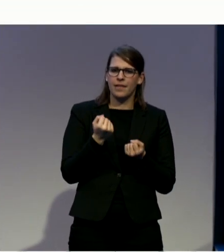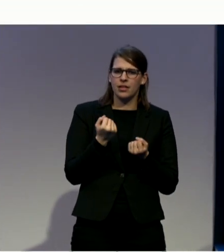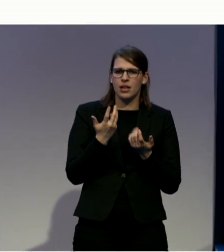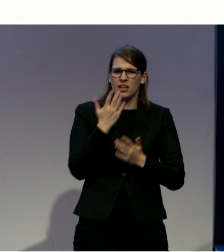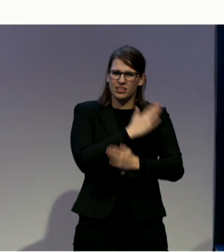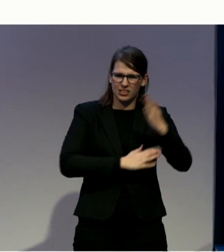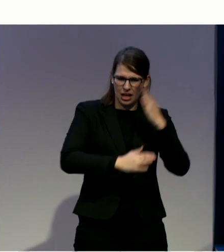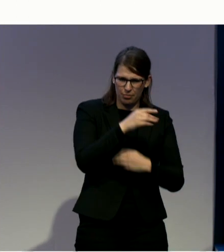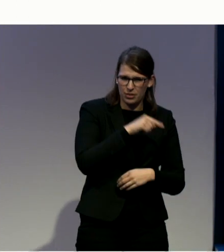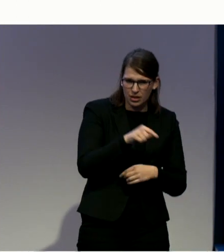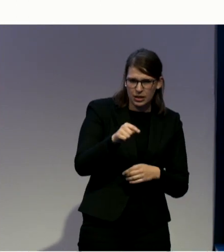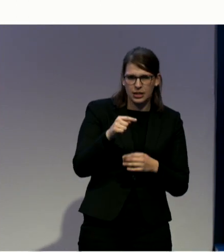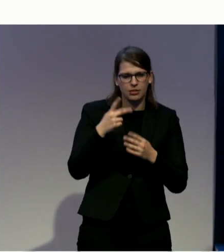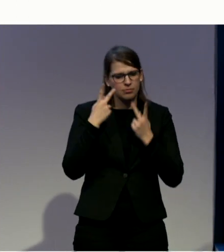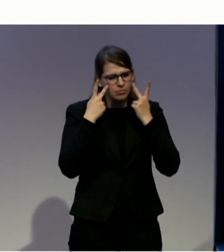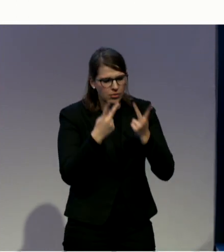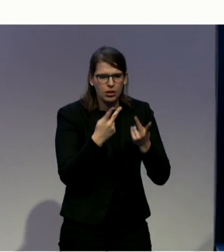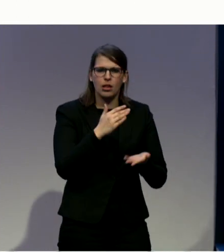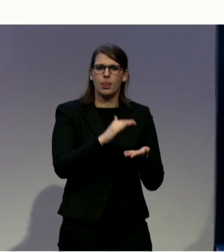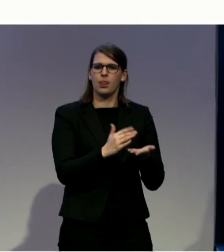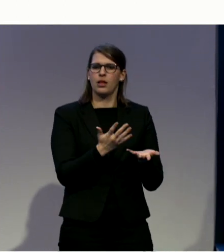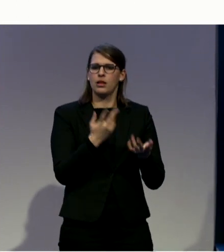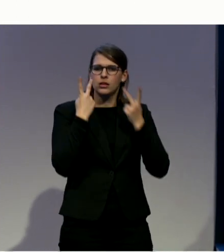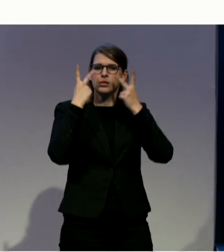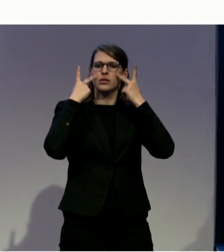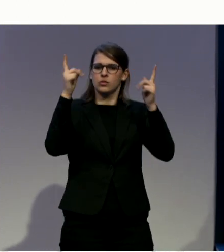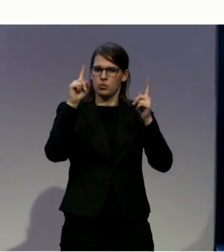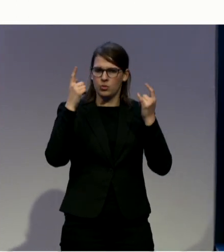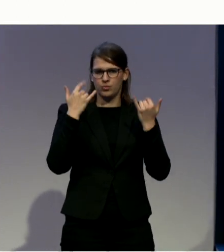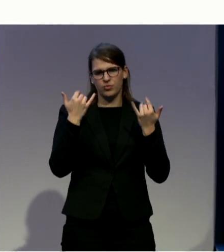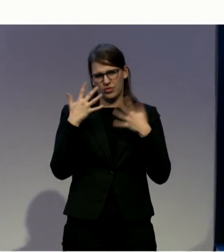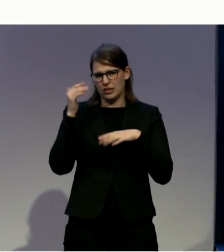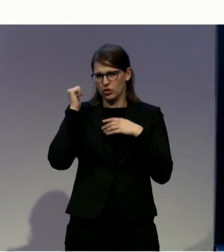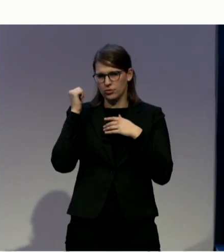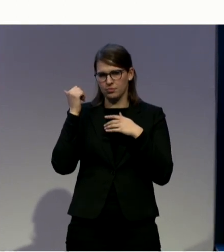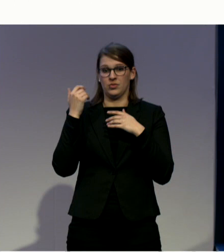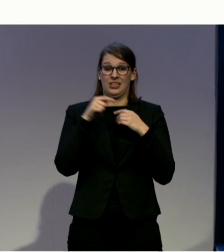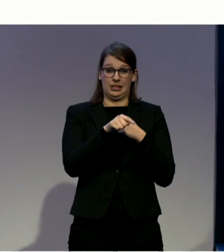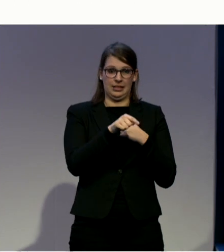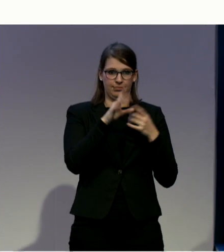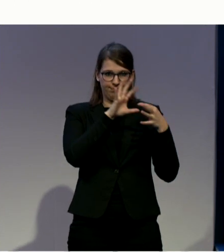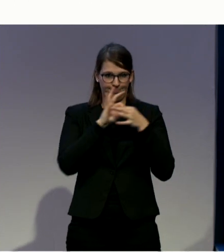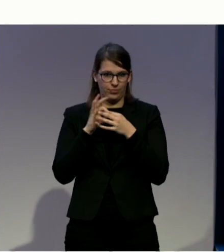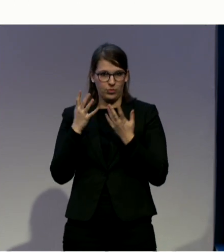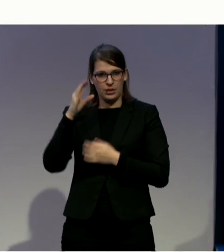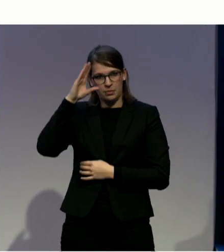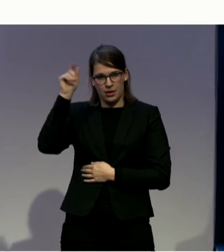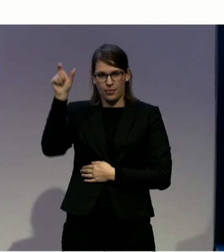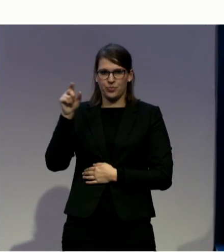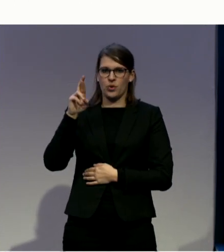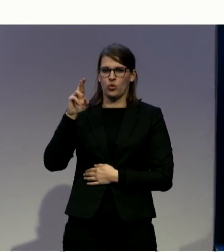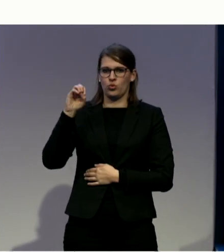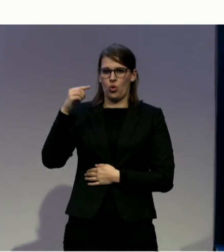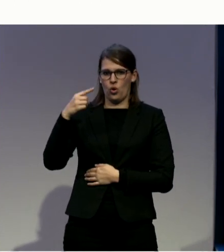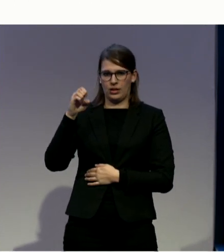mentioned yesterday beautifully, and I'm going to quote actually Fred Rogers, Mr. Rogers, if you're familiar with that American icon, that he said, "What we